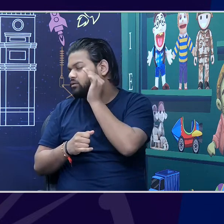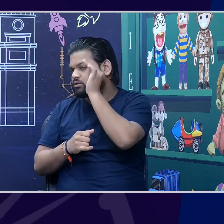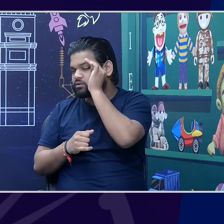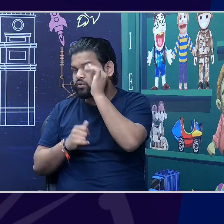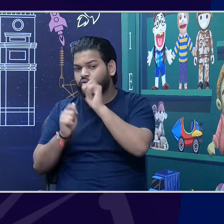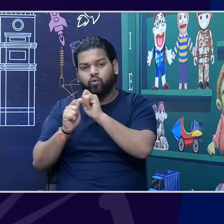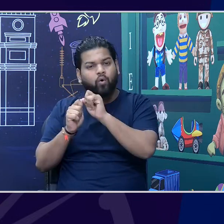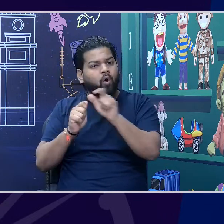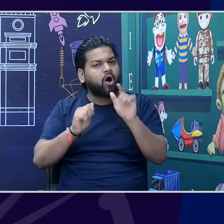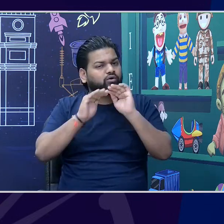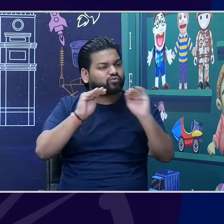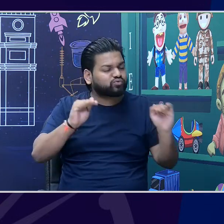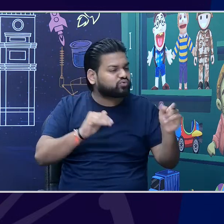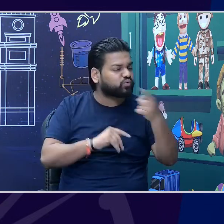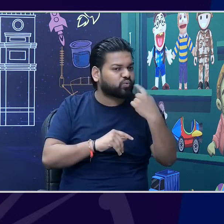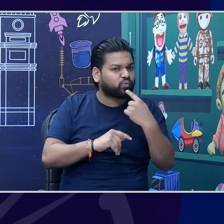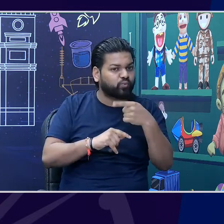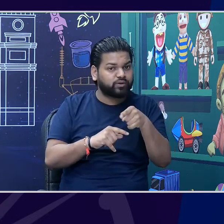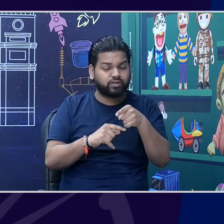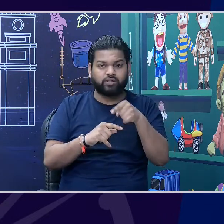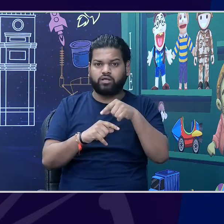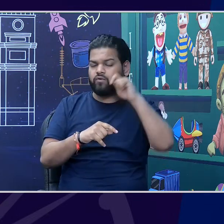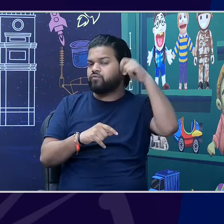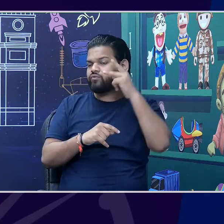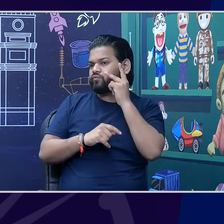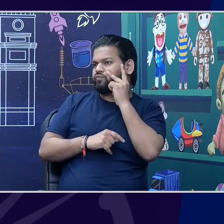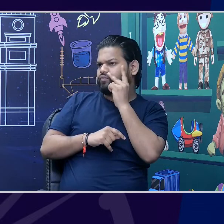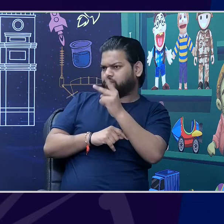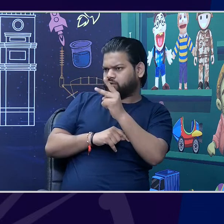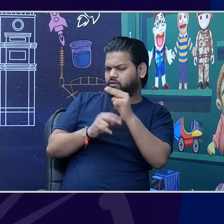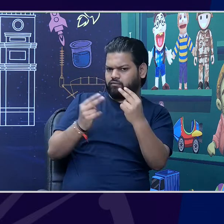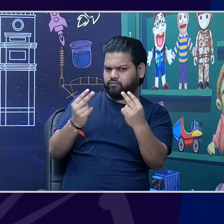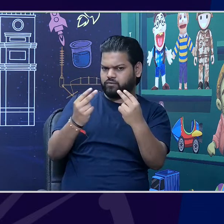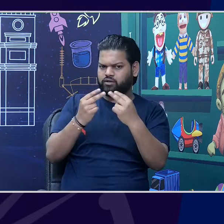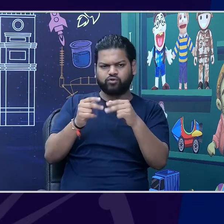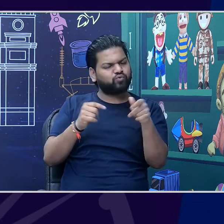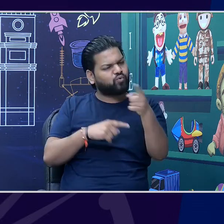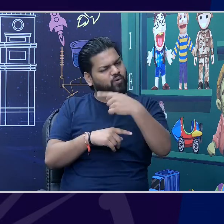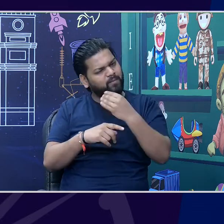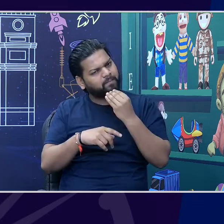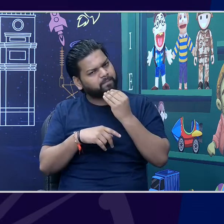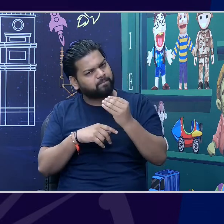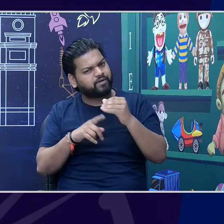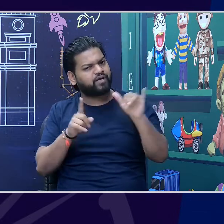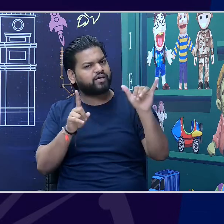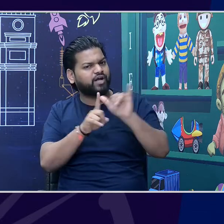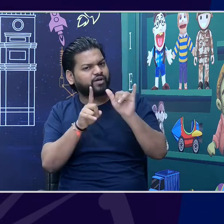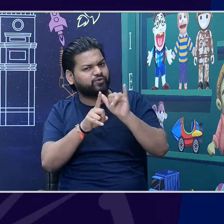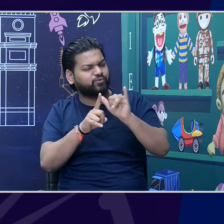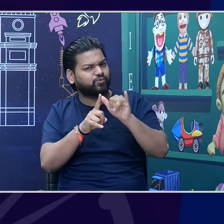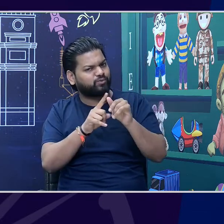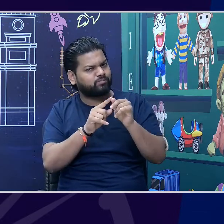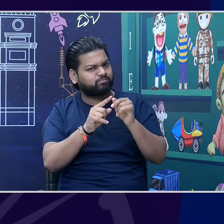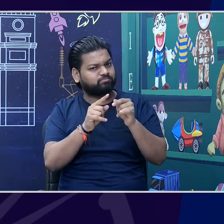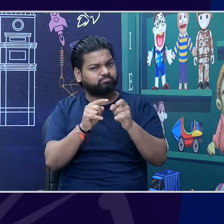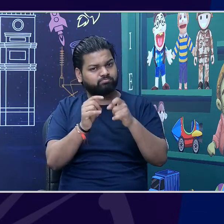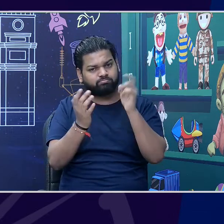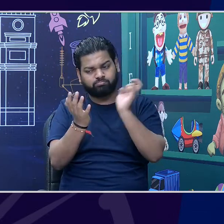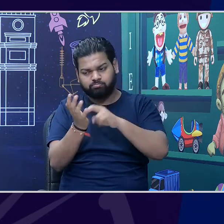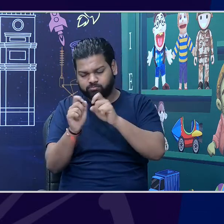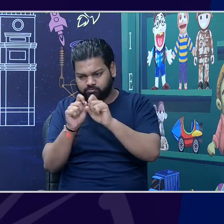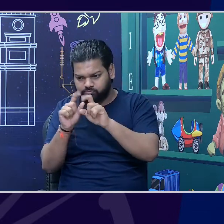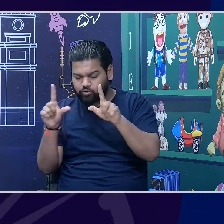watching this, I would request you to, you know, go to YouTube and see the rest of this clip, so that you can